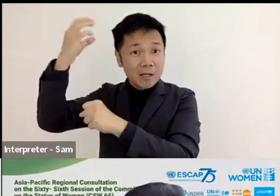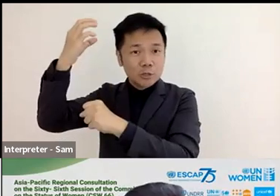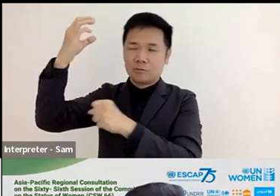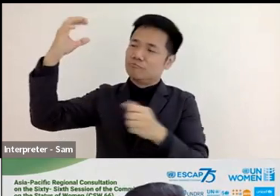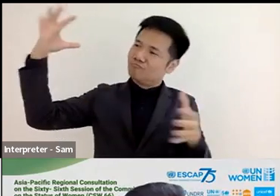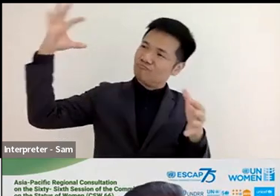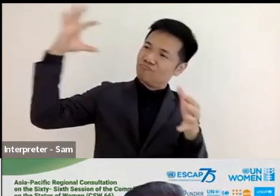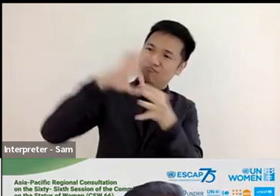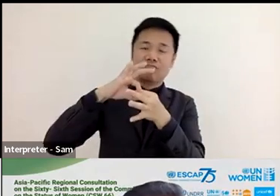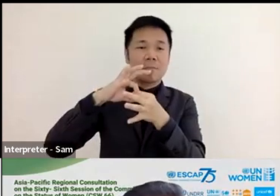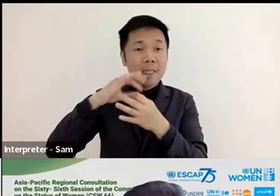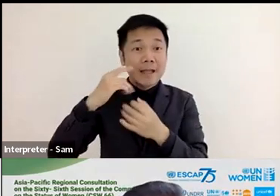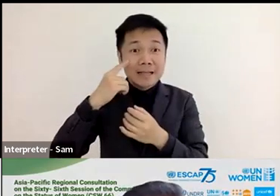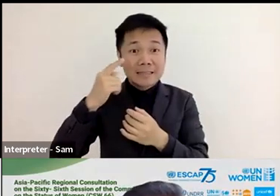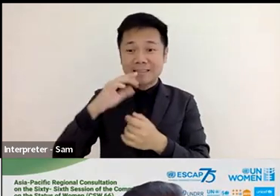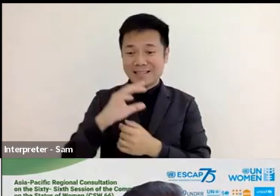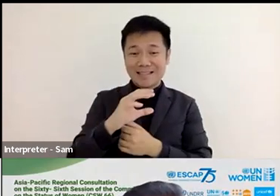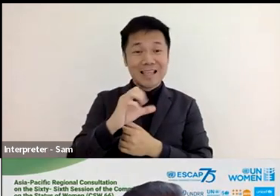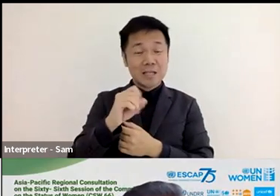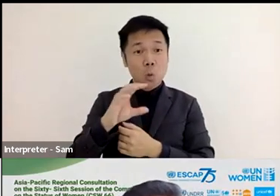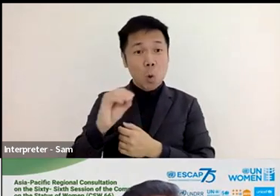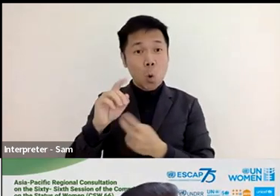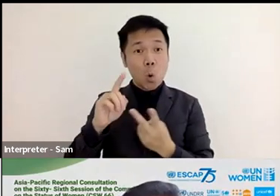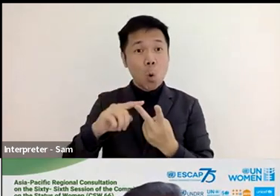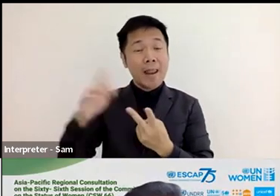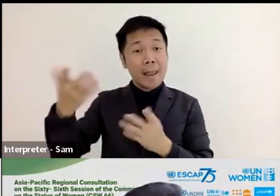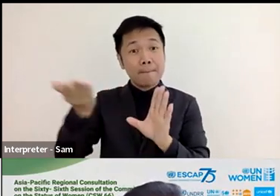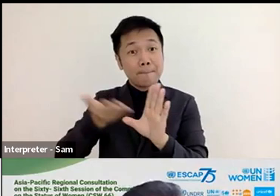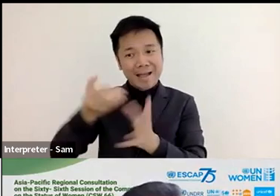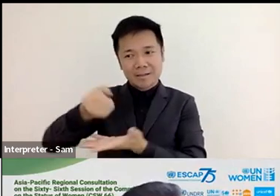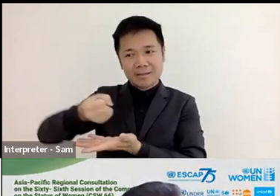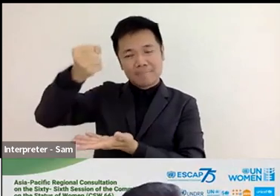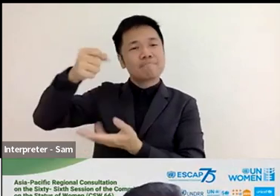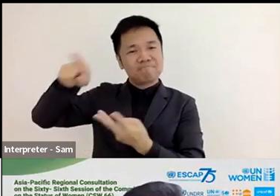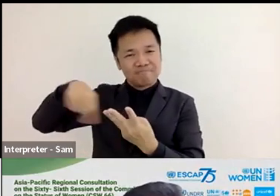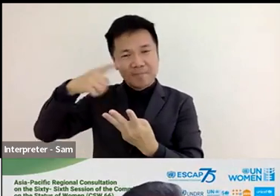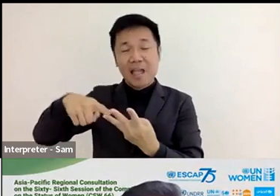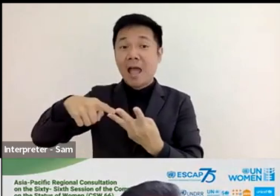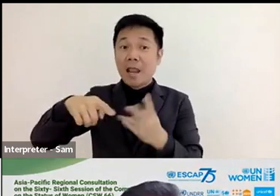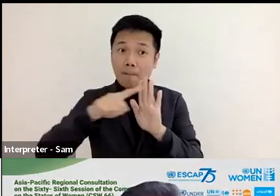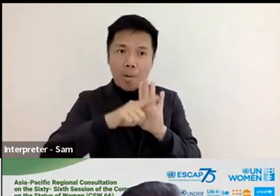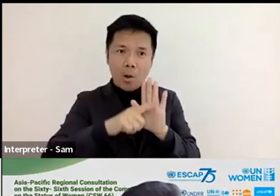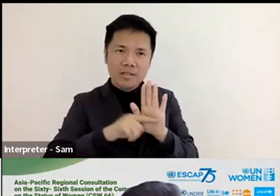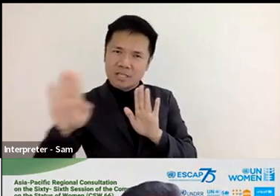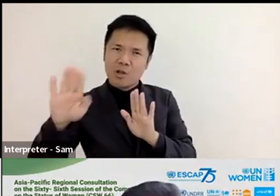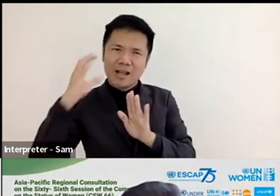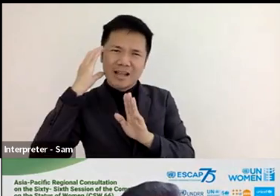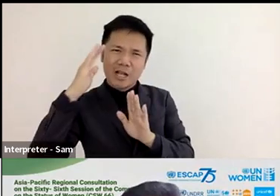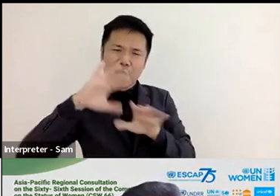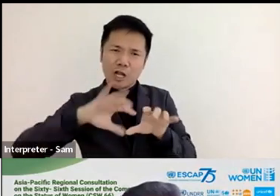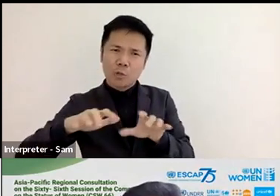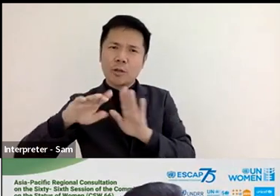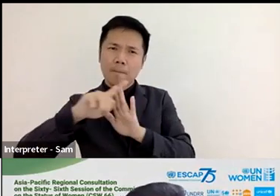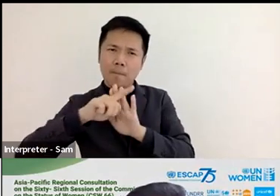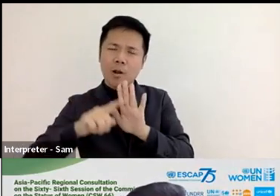between CSO and central bank and national government policy, so they can have a more responsive